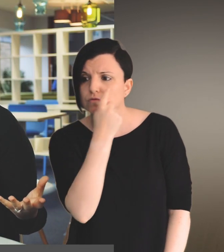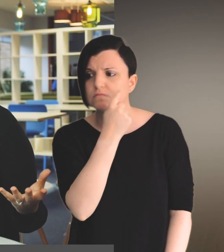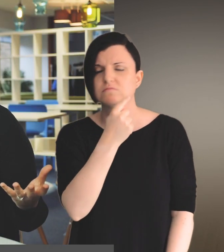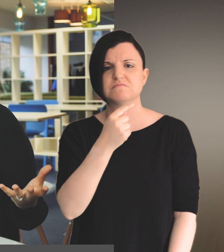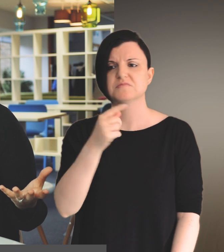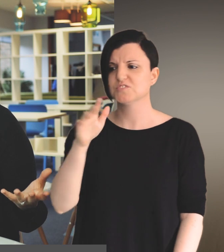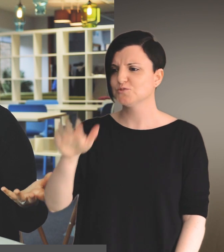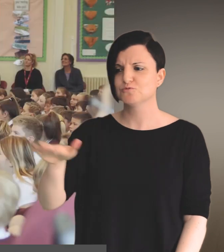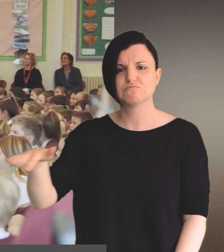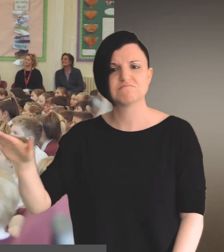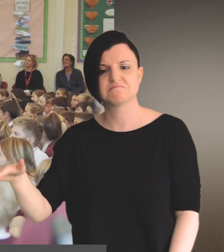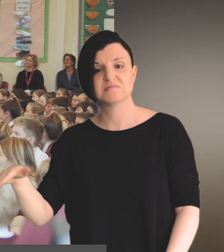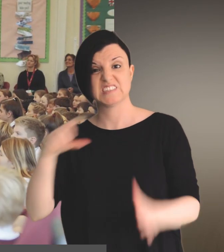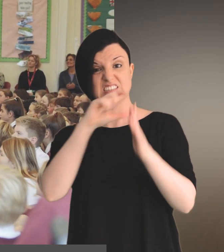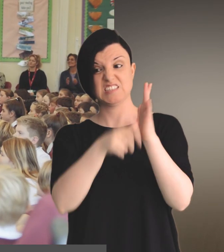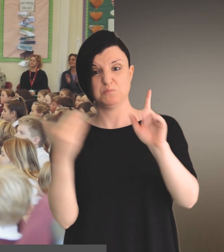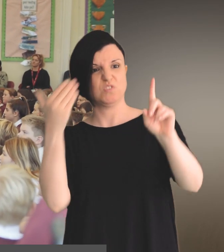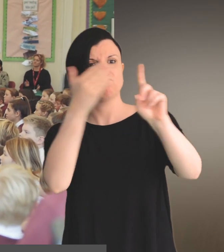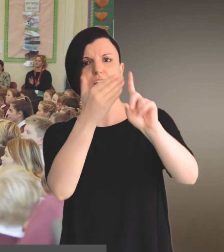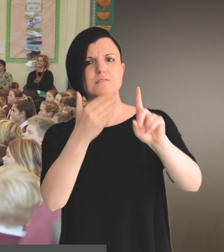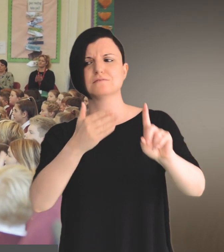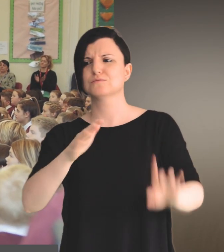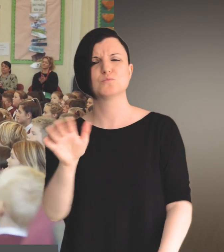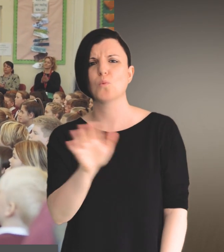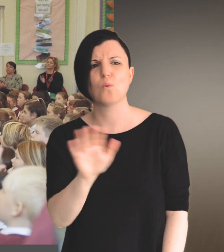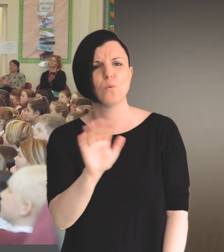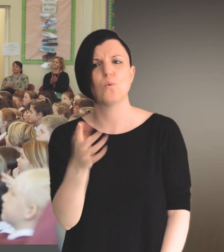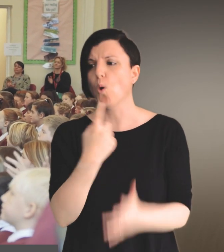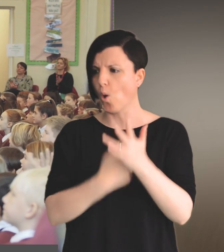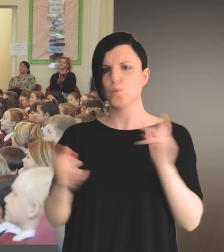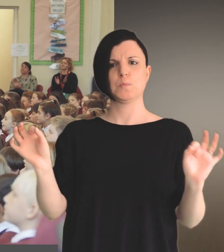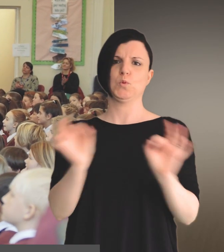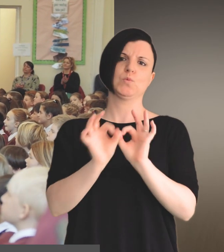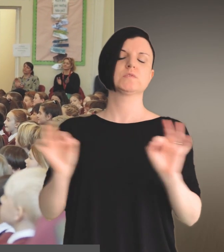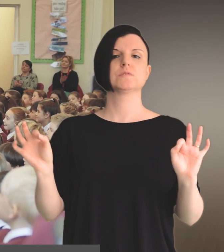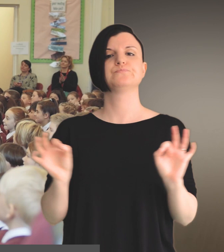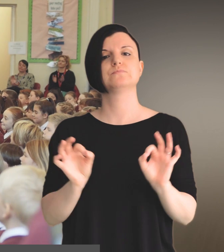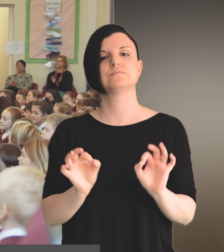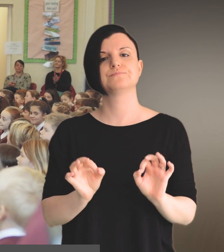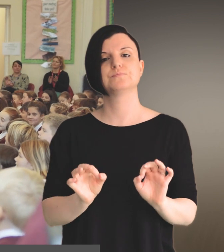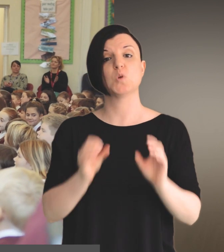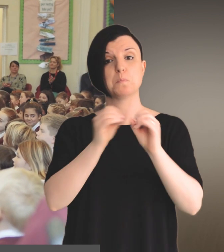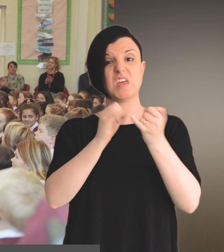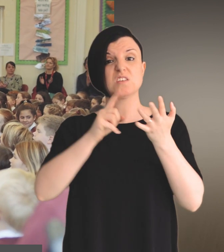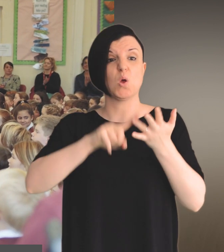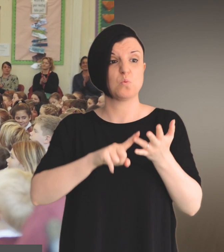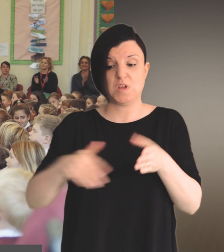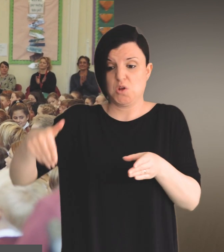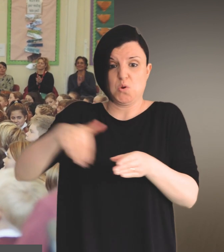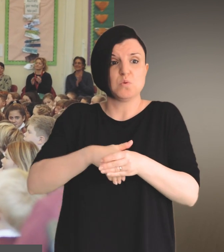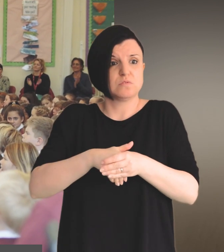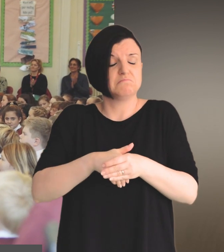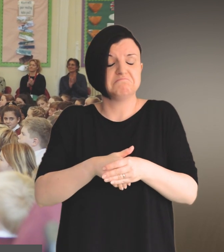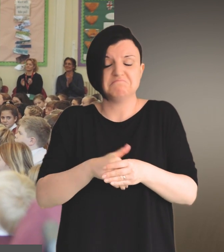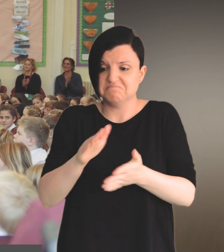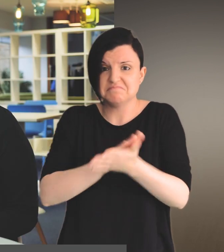age, people don't see the disabilities. All they cared about was the music. So the BSO being so inclusive actually means it gets the best